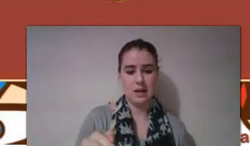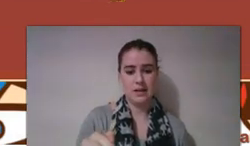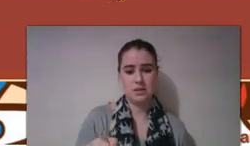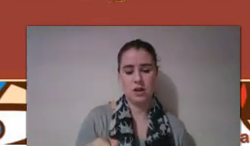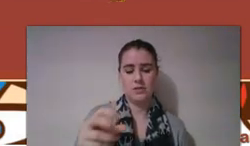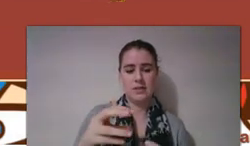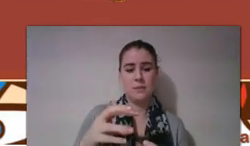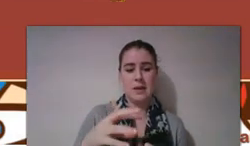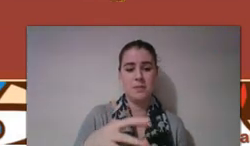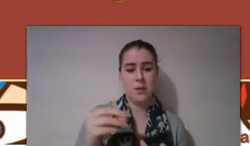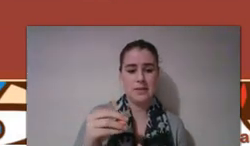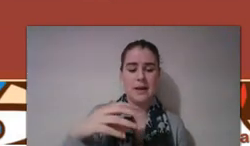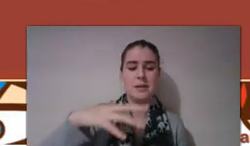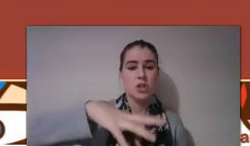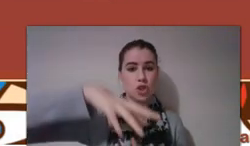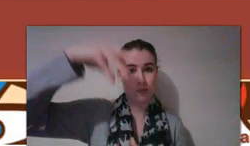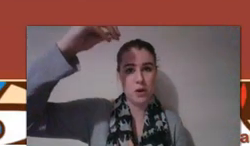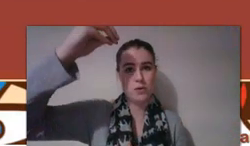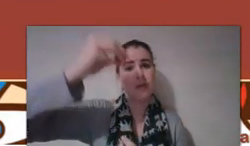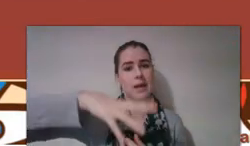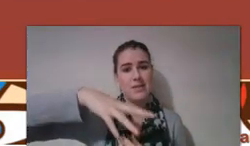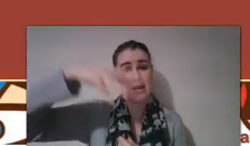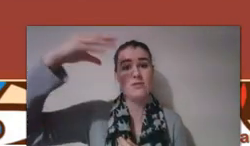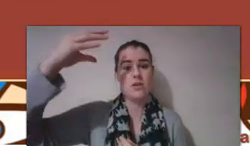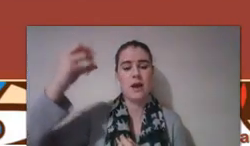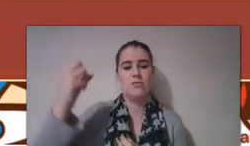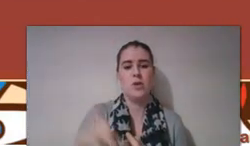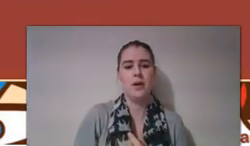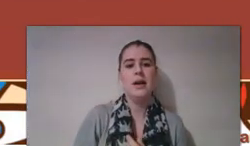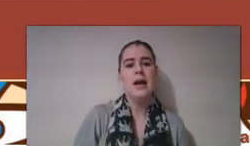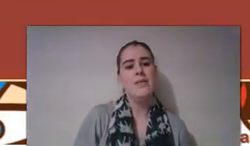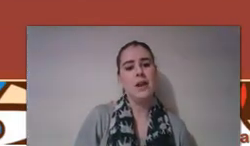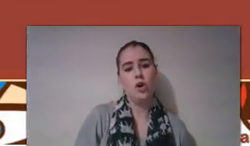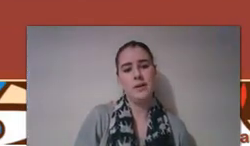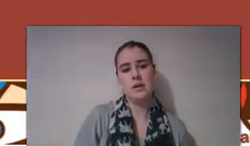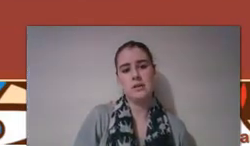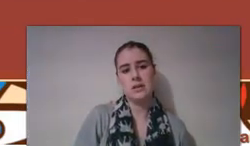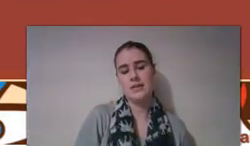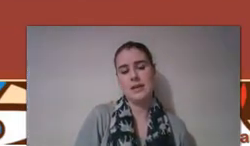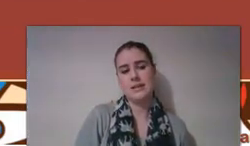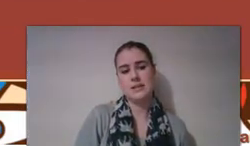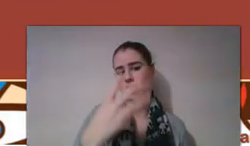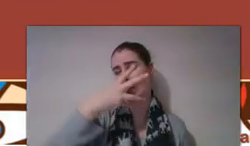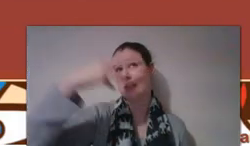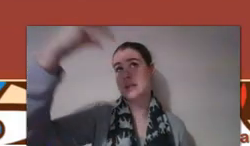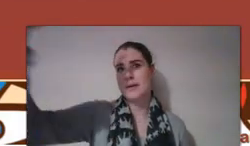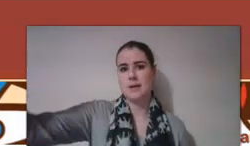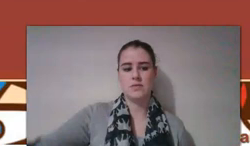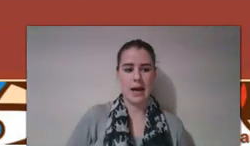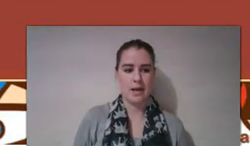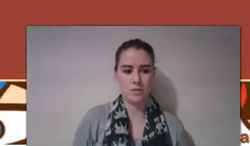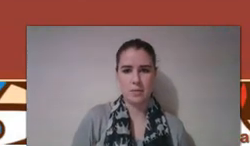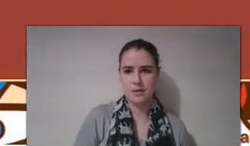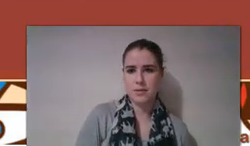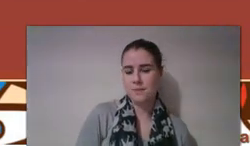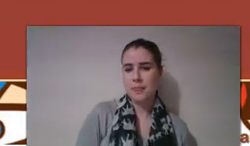set alight, and obviously it would then be put out, and it's the smoke, okay, that gives off that aroma. And then it almost looks like that it's smoke that's coming out